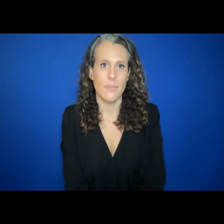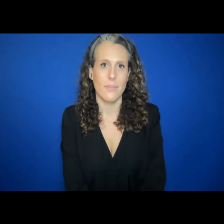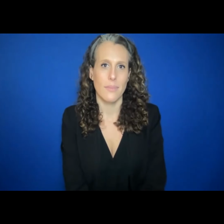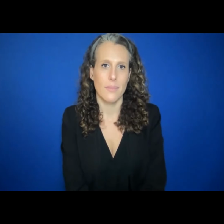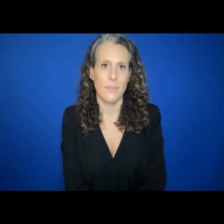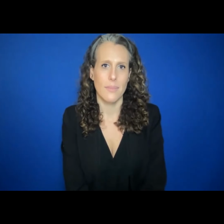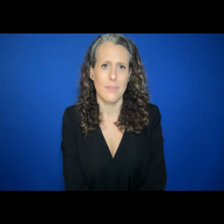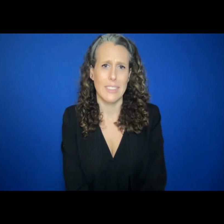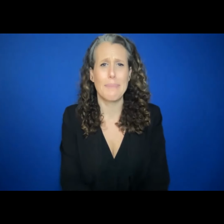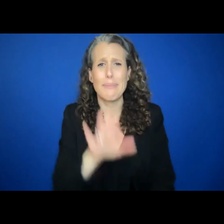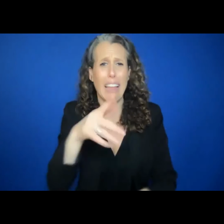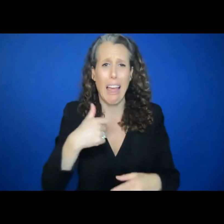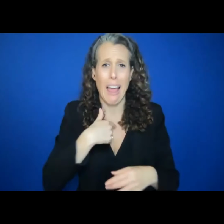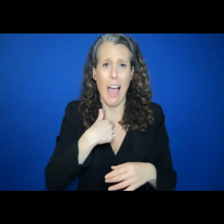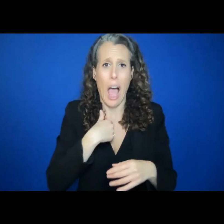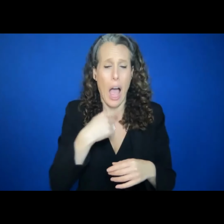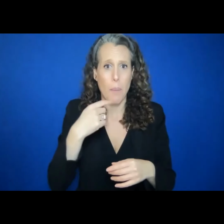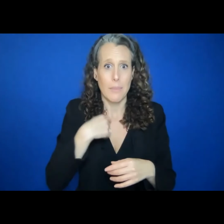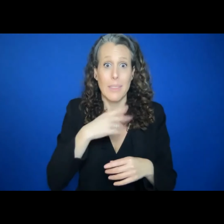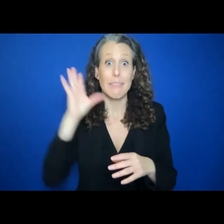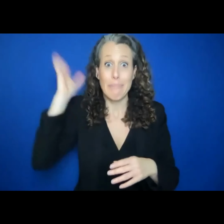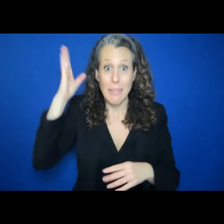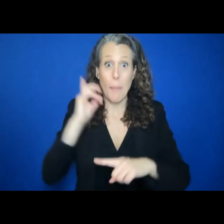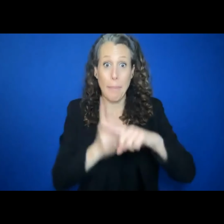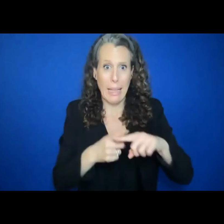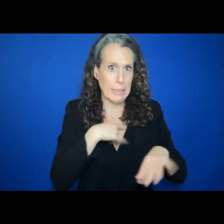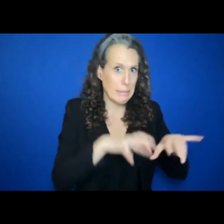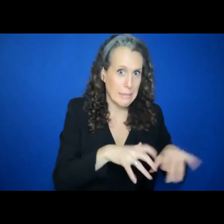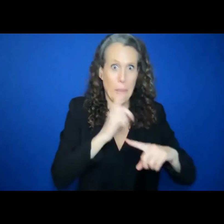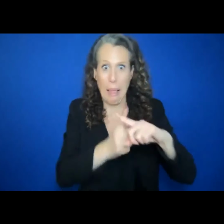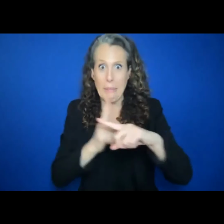So I'm I'm actually multitasking here. So bear with me while I multitask.